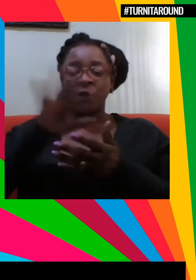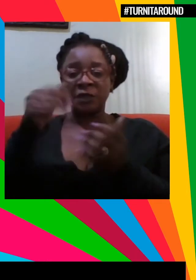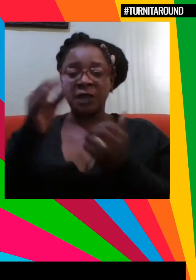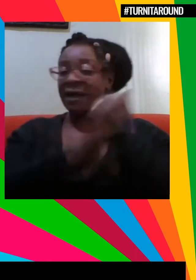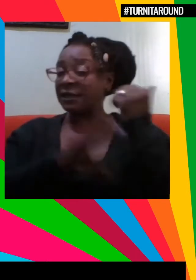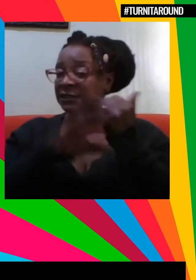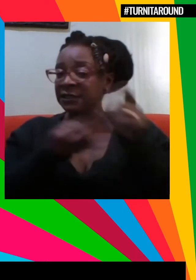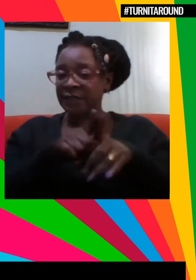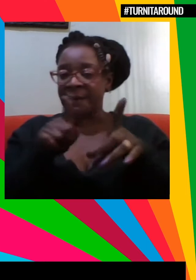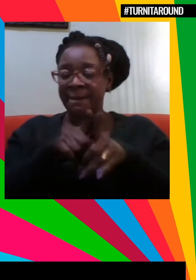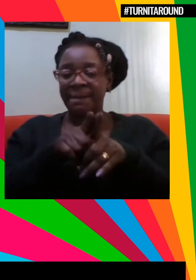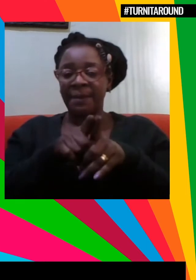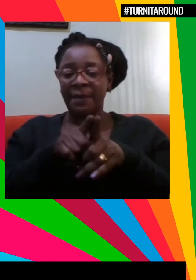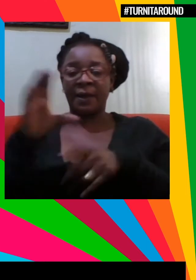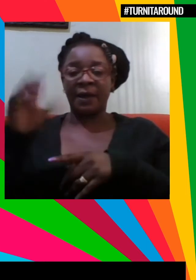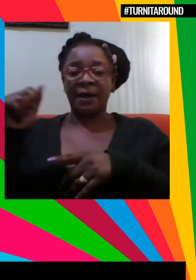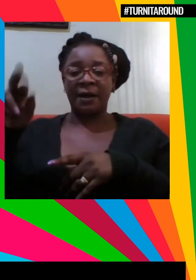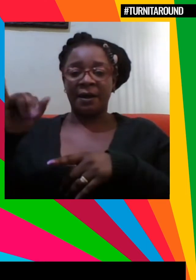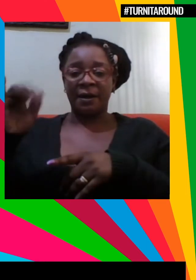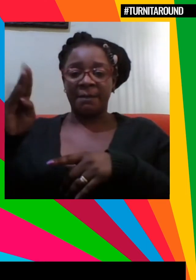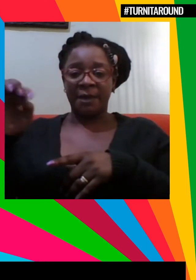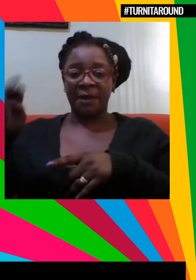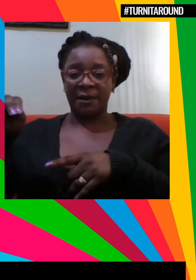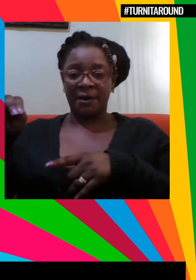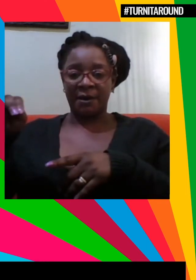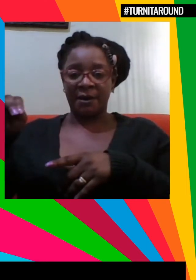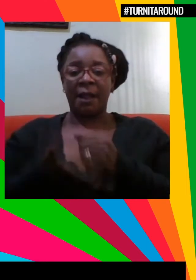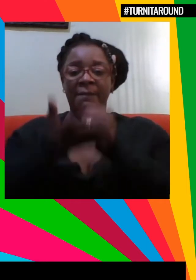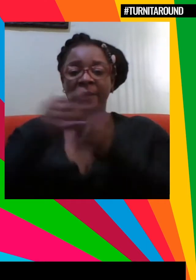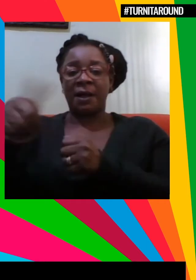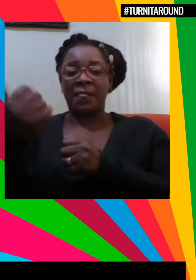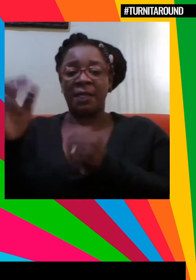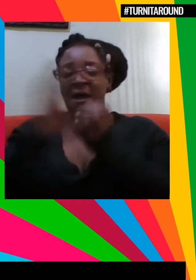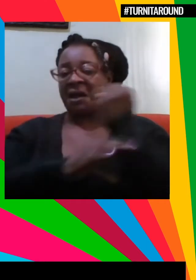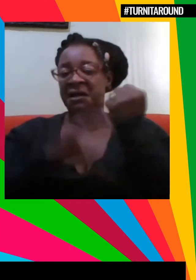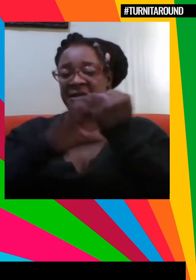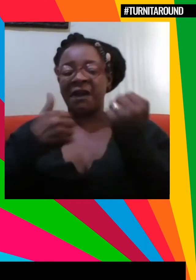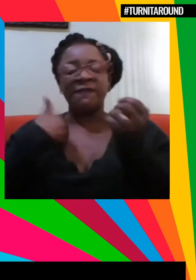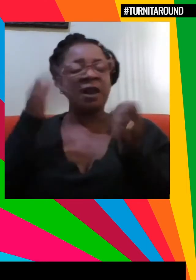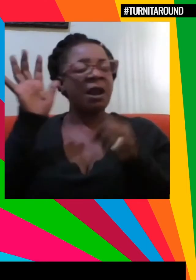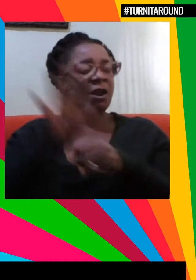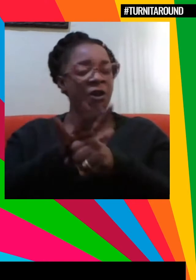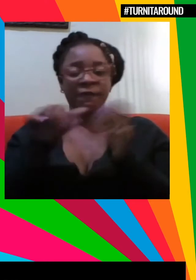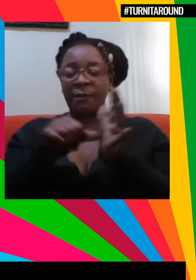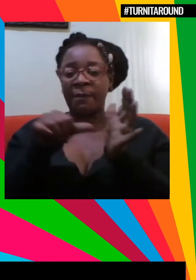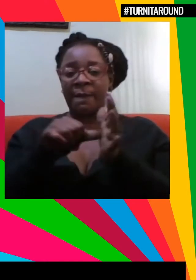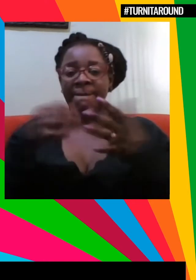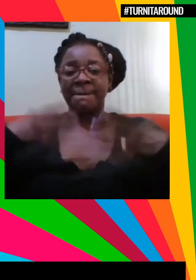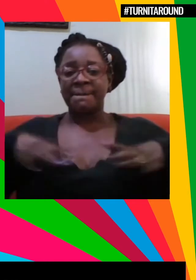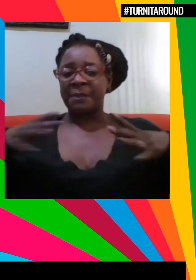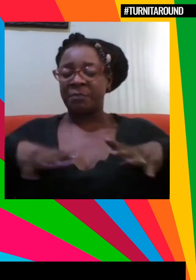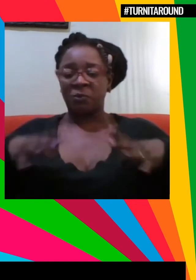in the Caribbean. And we're, as other countries, we're facing a lot of problems. People don't really know how to